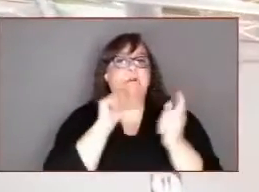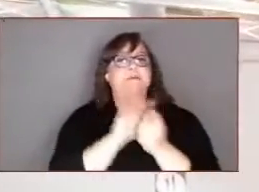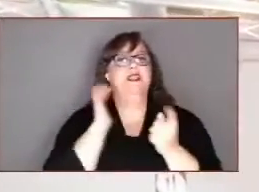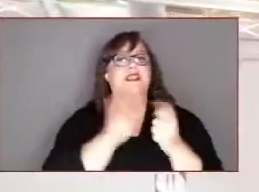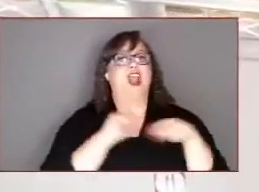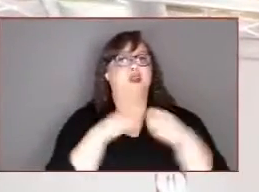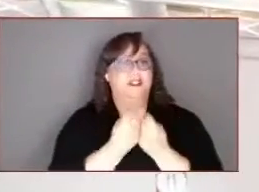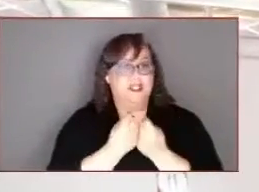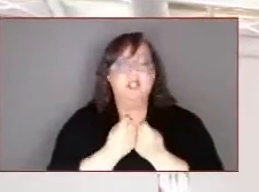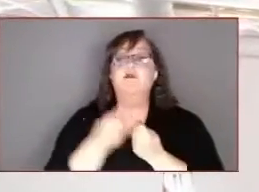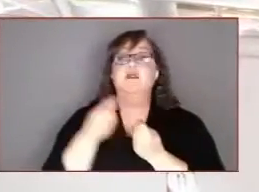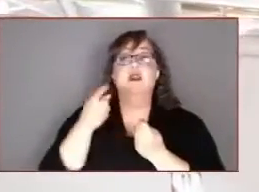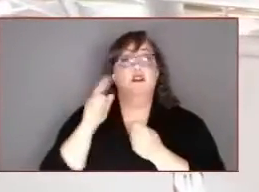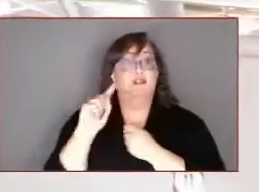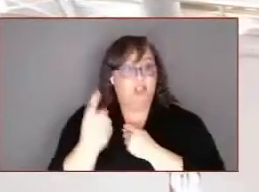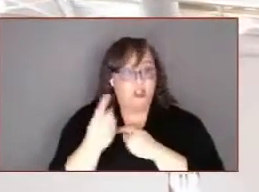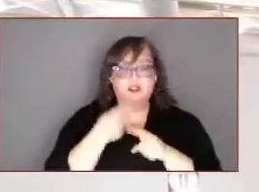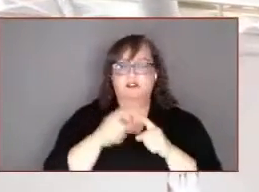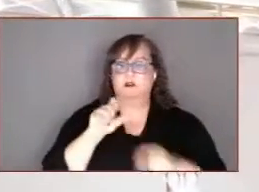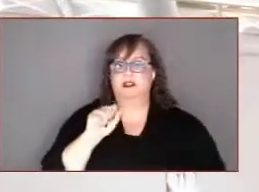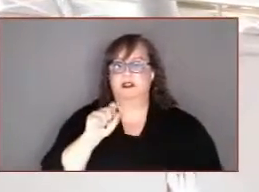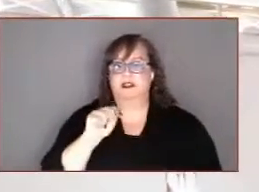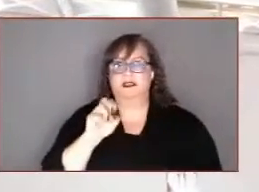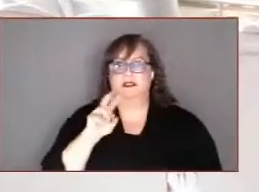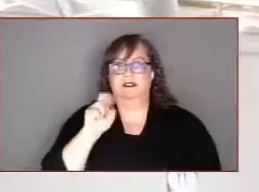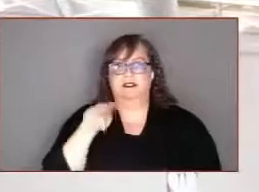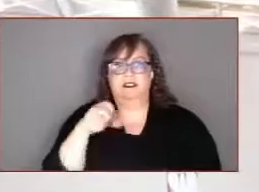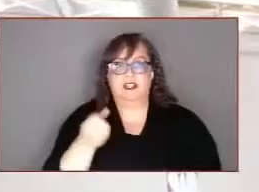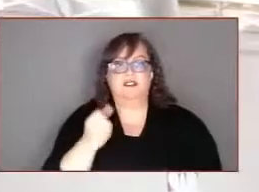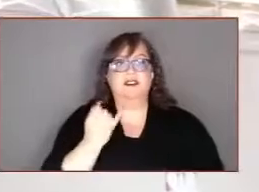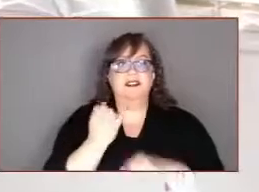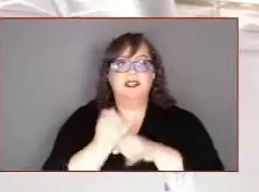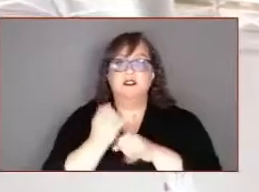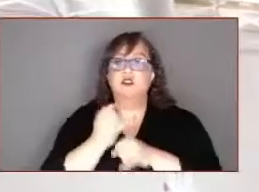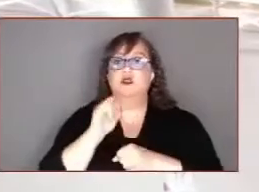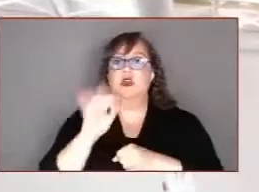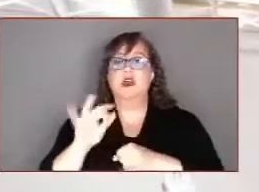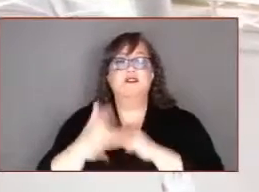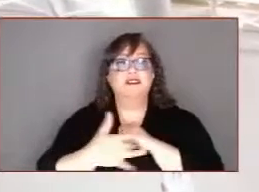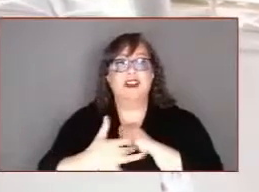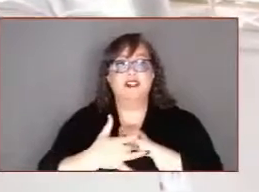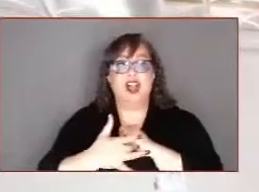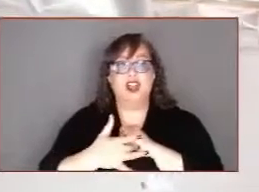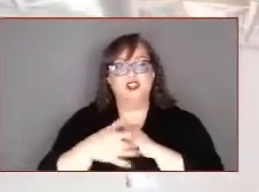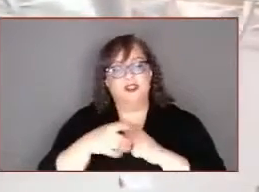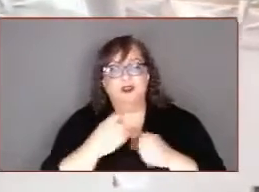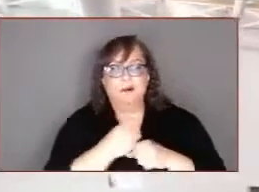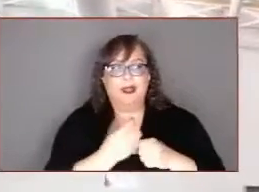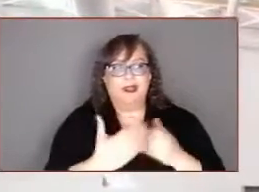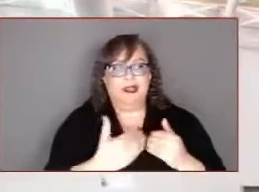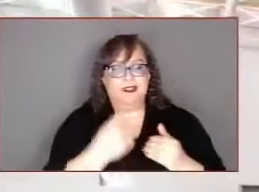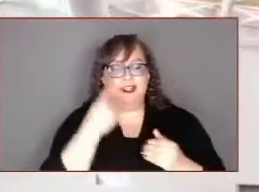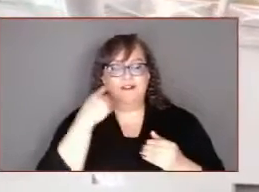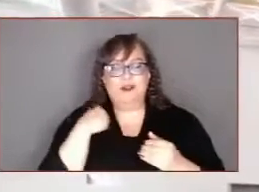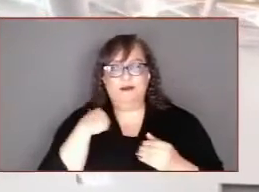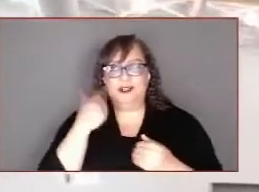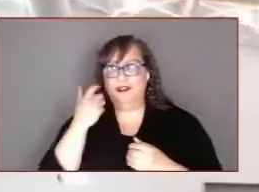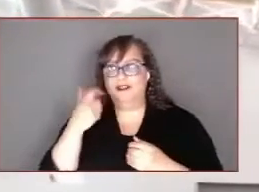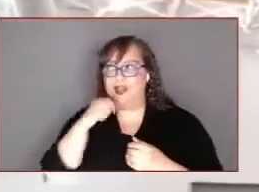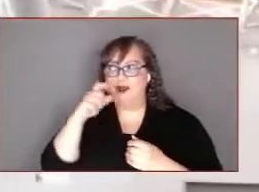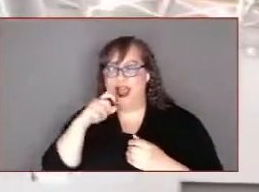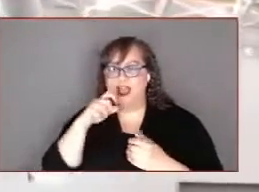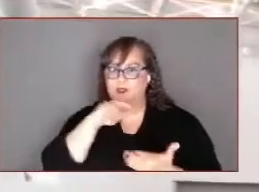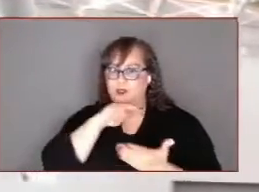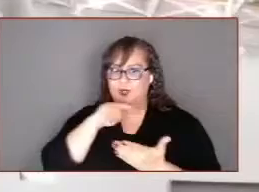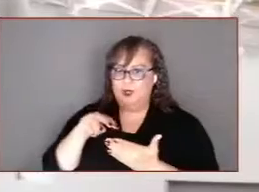of Technology, and you made it easy for me. I don't even need the cue card for this one. Steven, nice to meet you. Nice to meet you. So tell me a little bit about